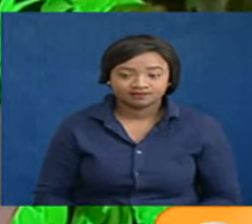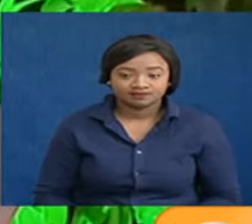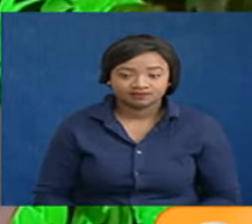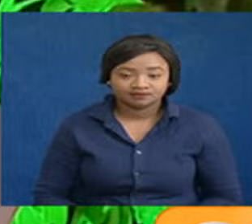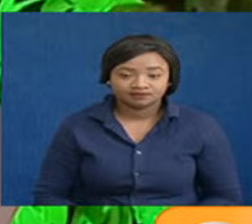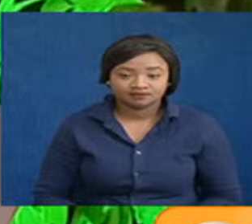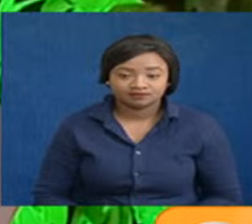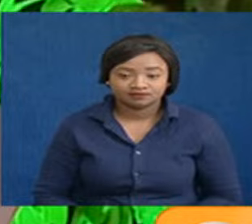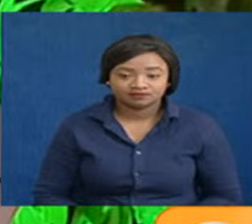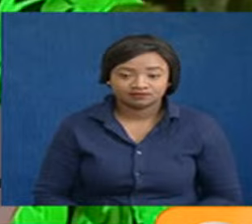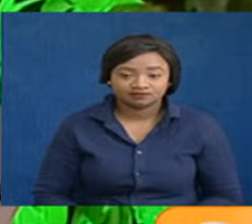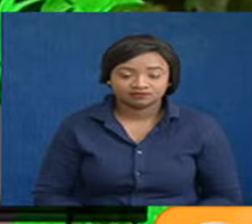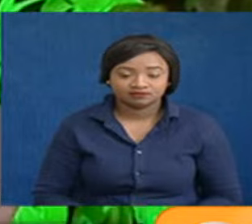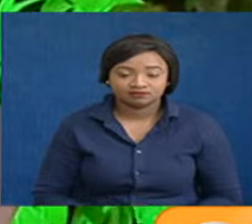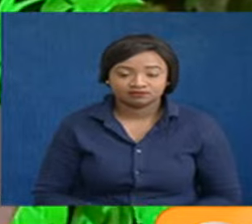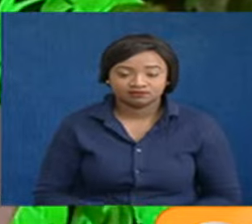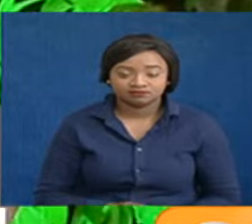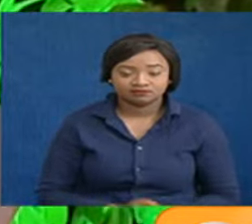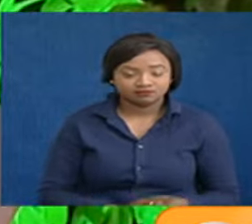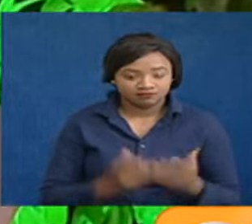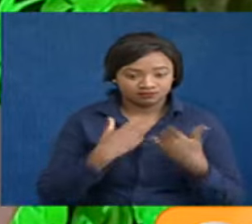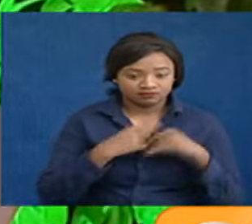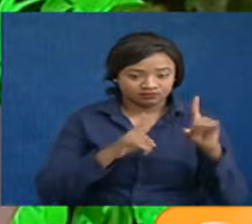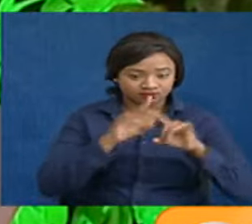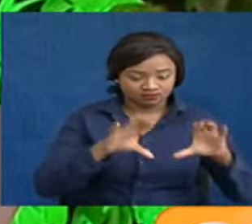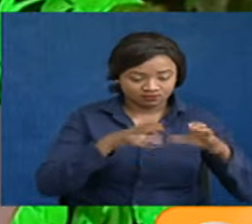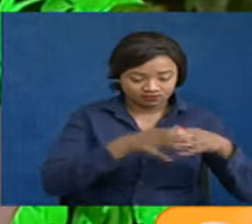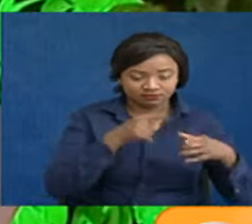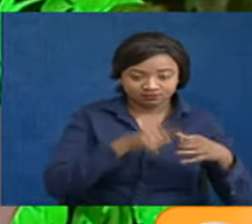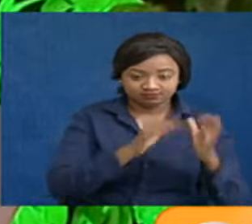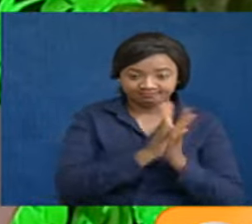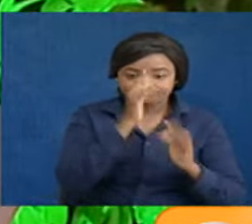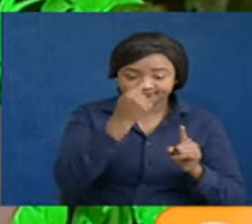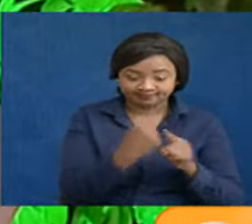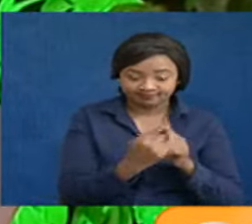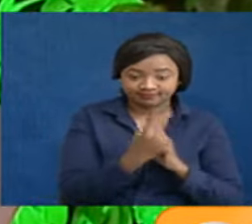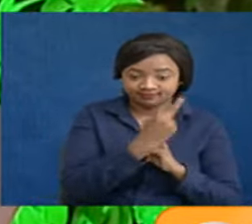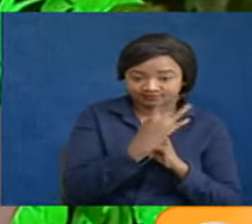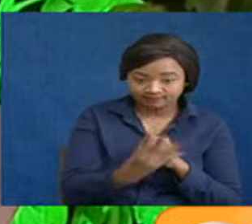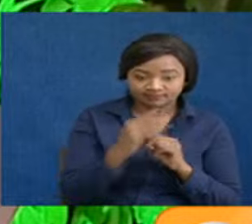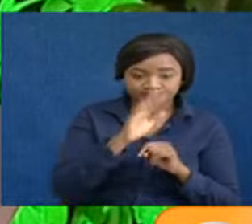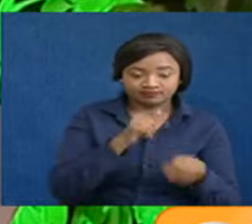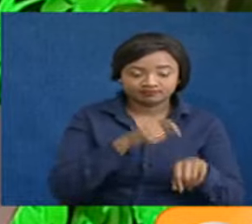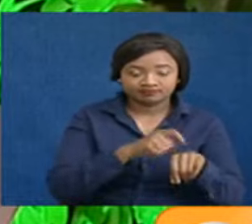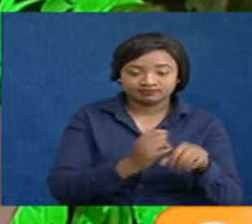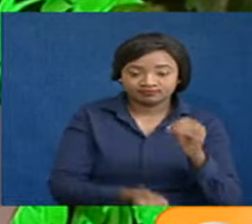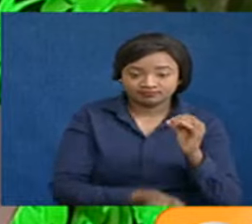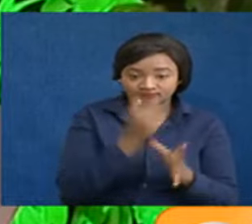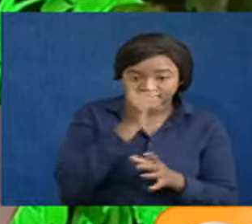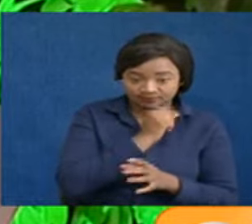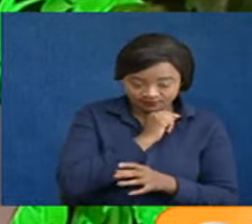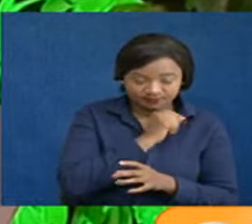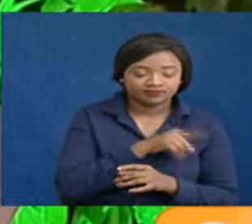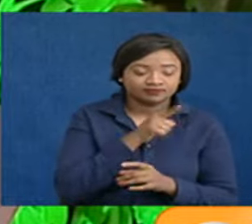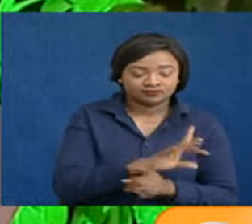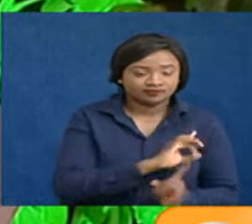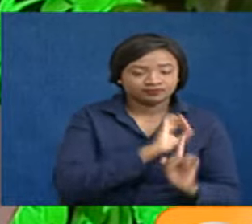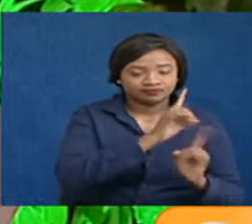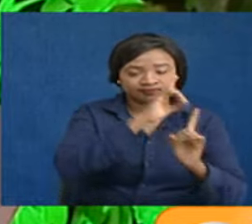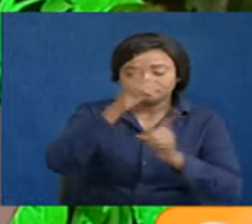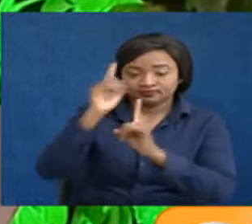Now, the Safaricom Sambaza Furaha Caravan, in partnership with Royal Media Services, kicked off its Central Region tour on Monday